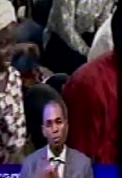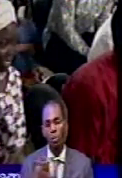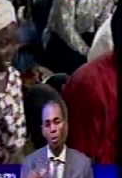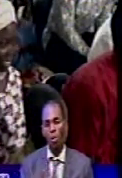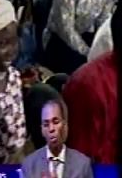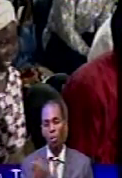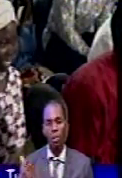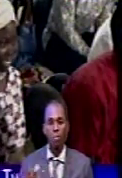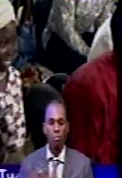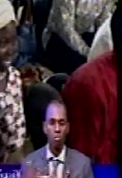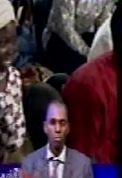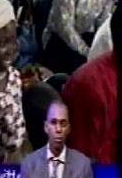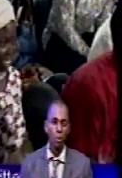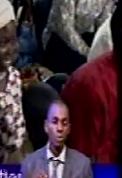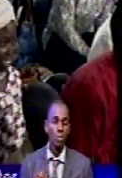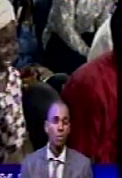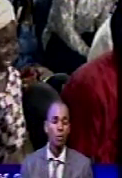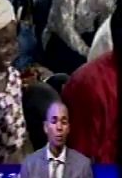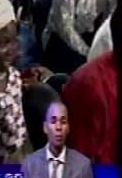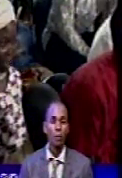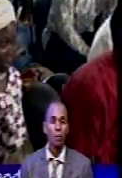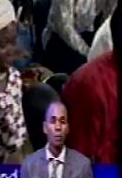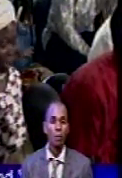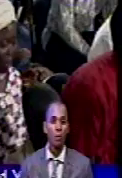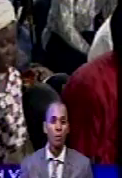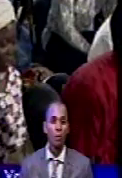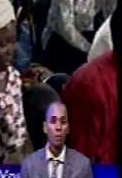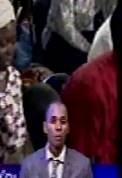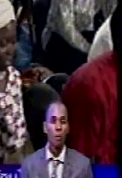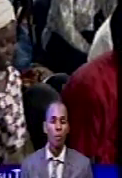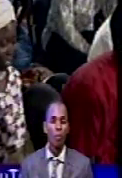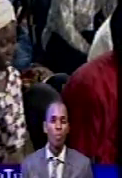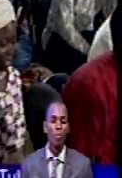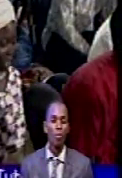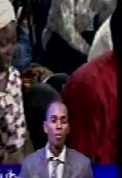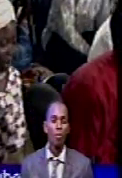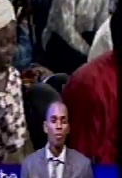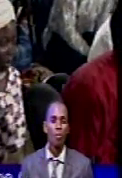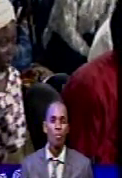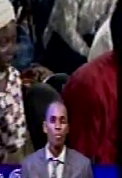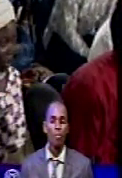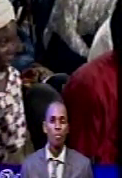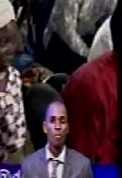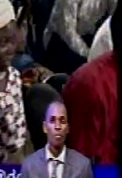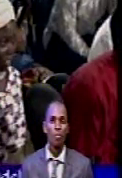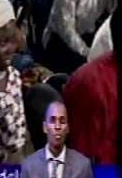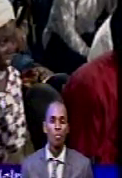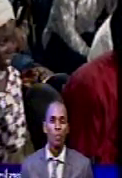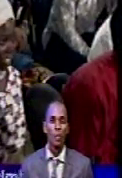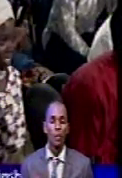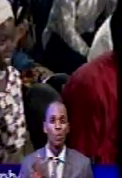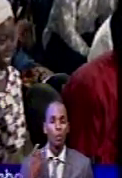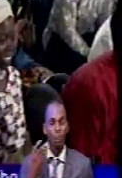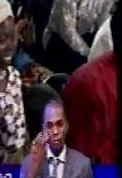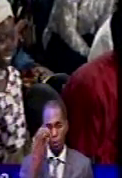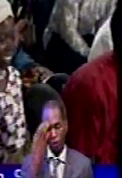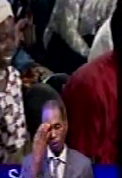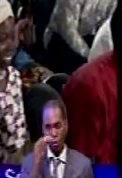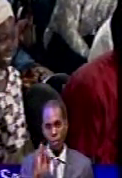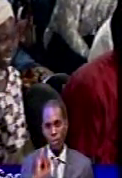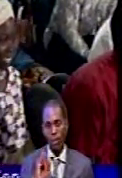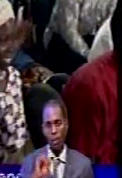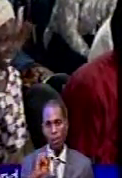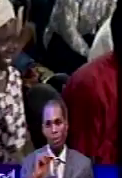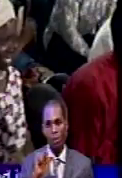then, as the man of God prayed, and that final amen came,